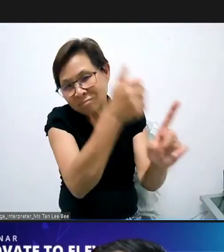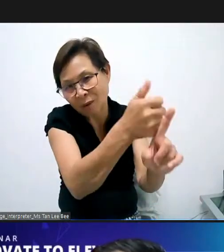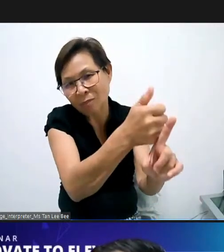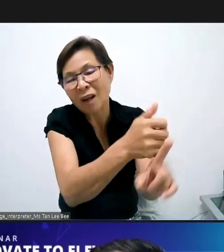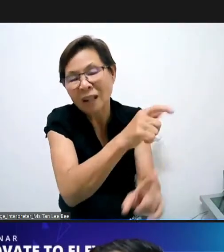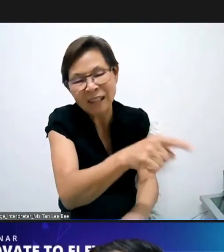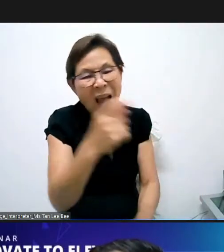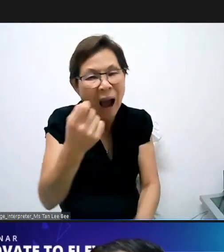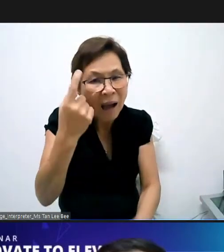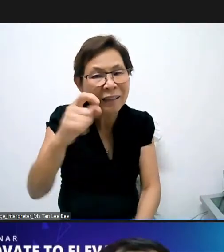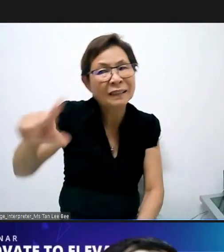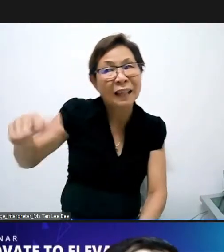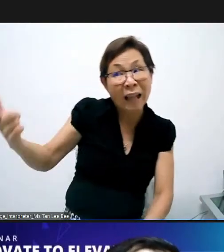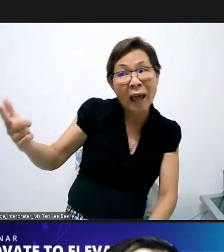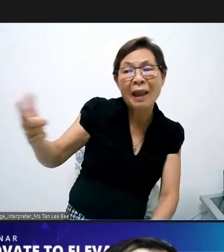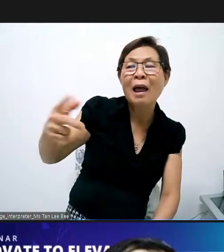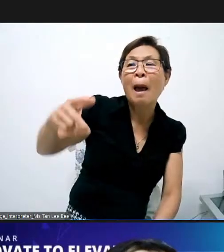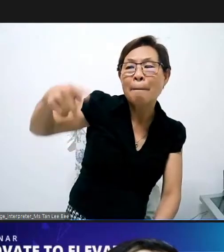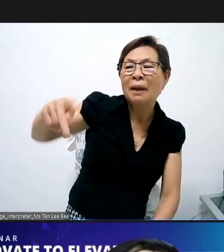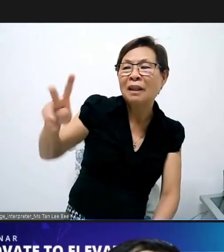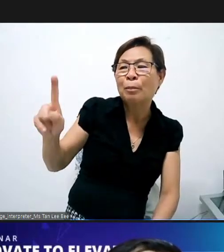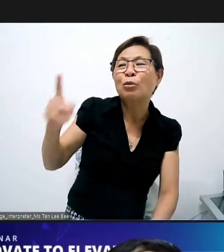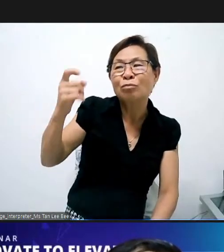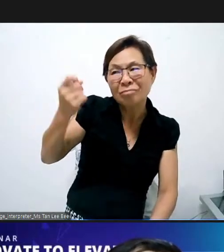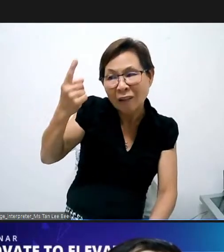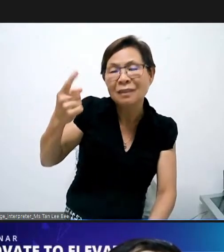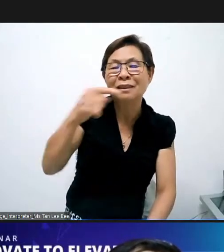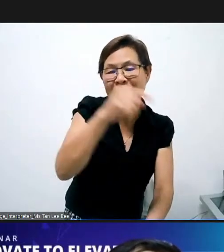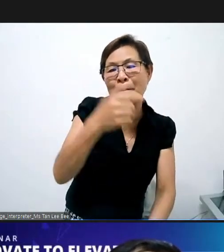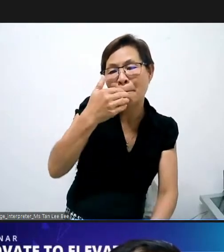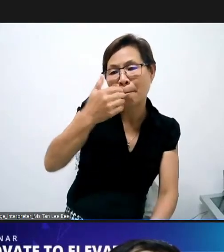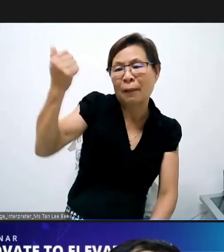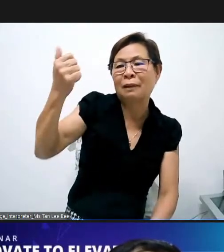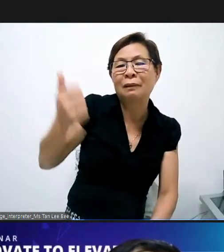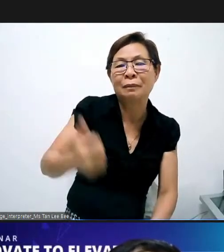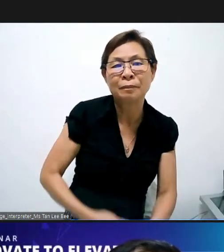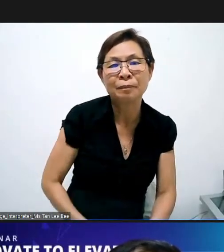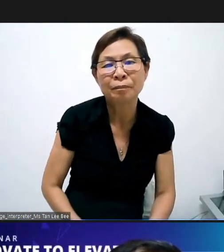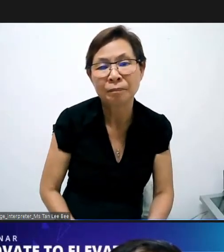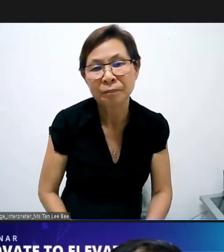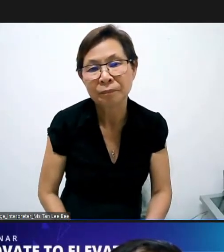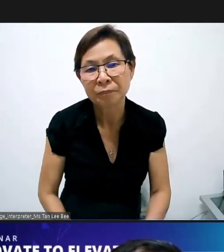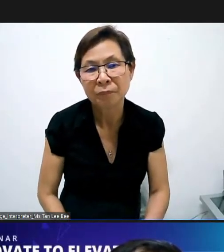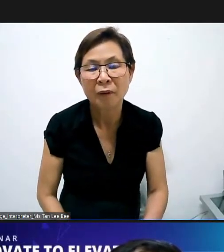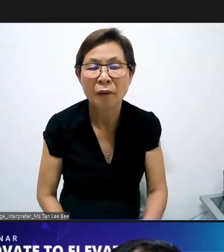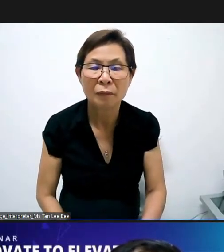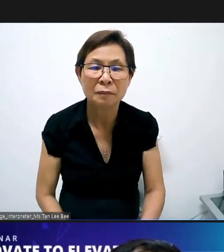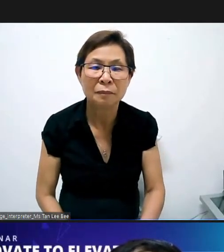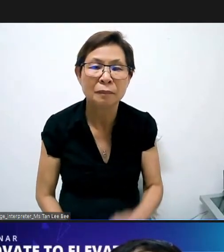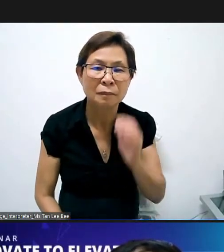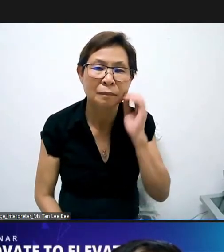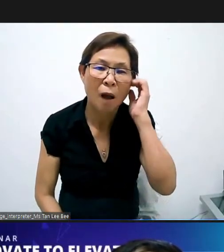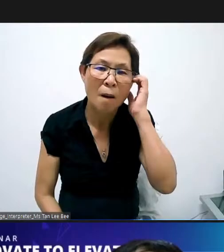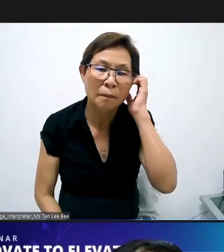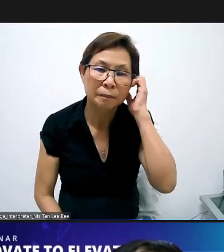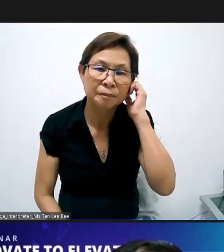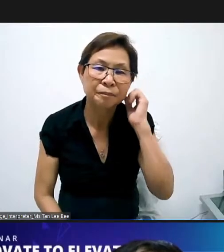think they have the better understanding of the insight than